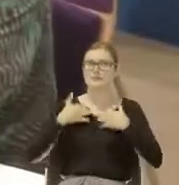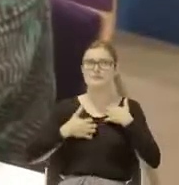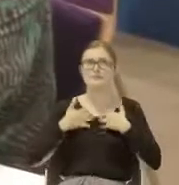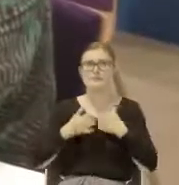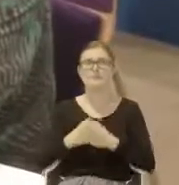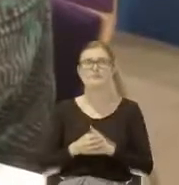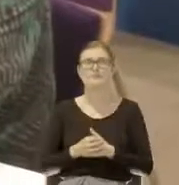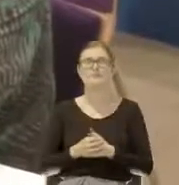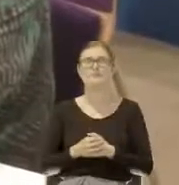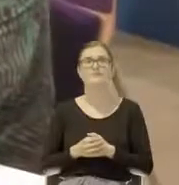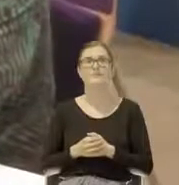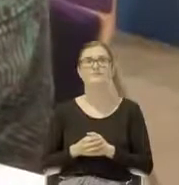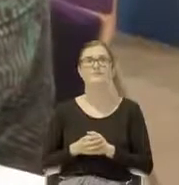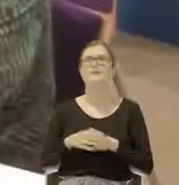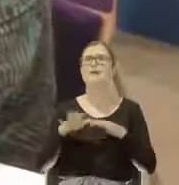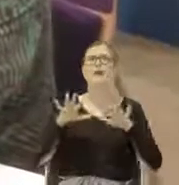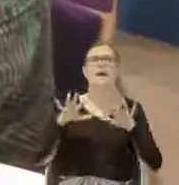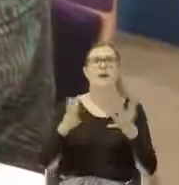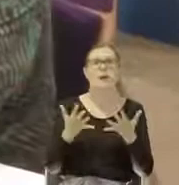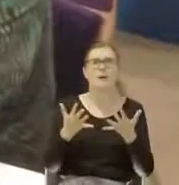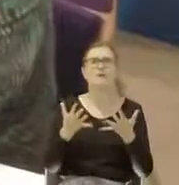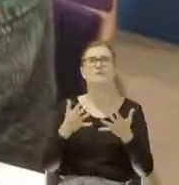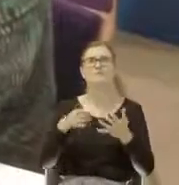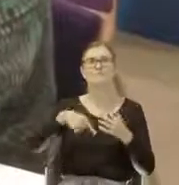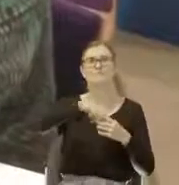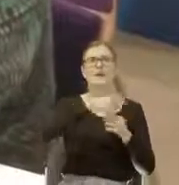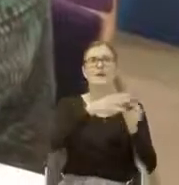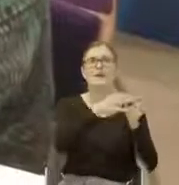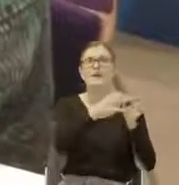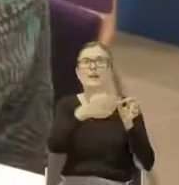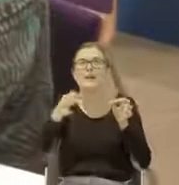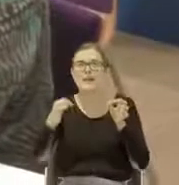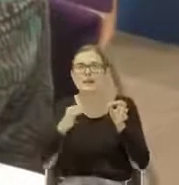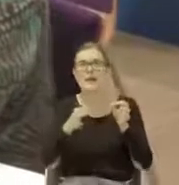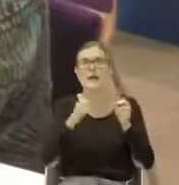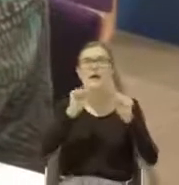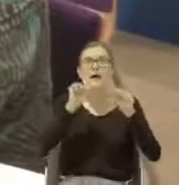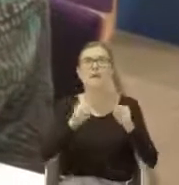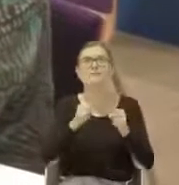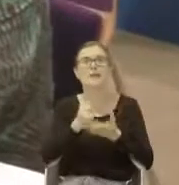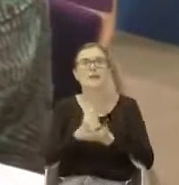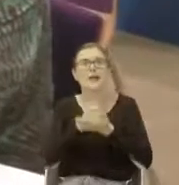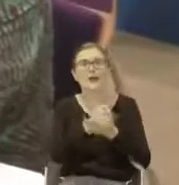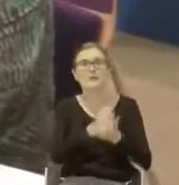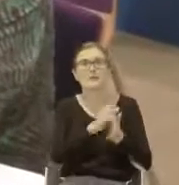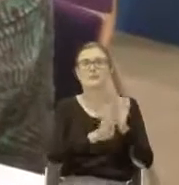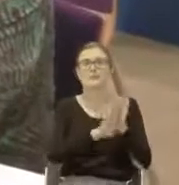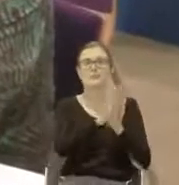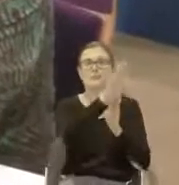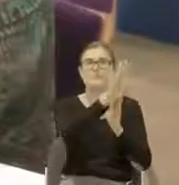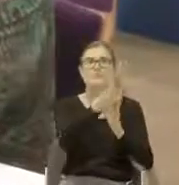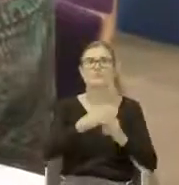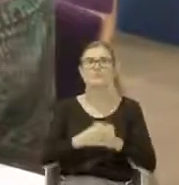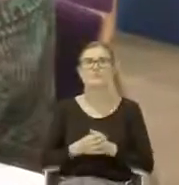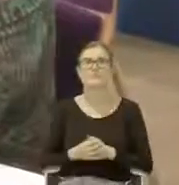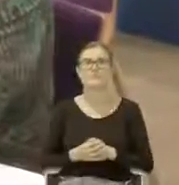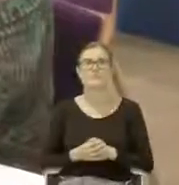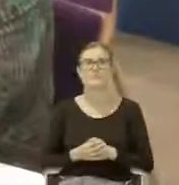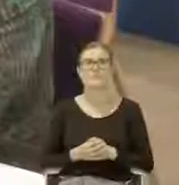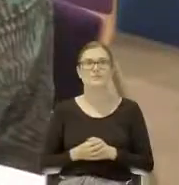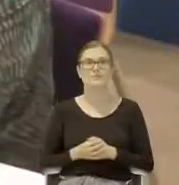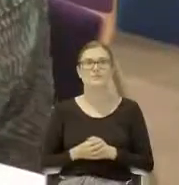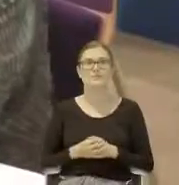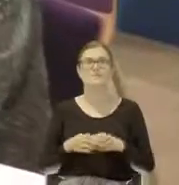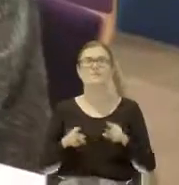those capacities, as well as some of the consequences of engaging with the anger of constituents, which can be understandable in times